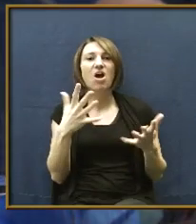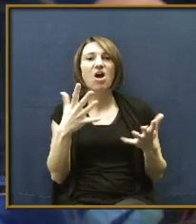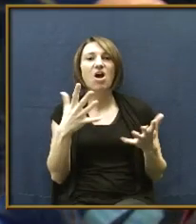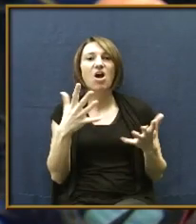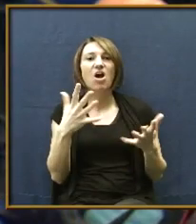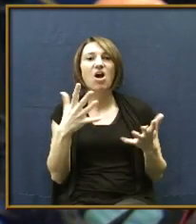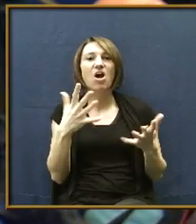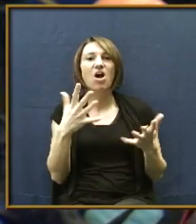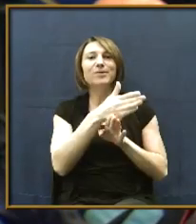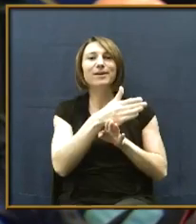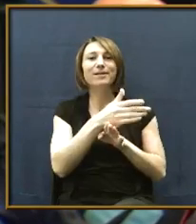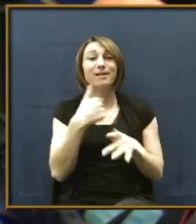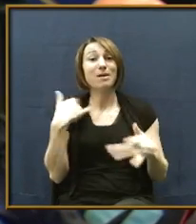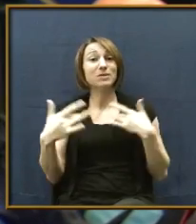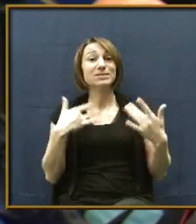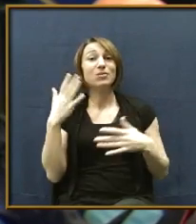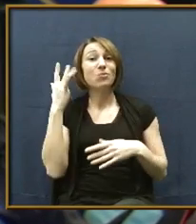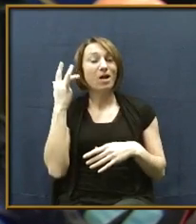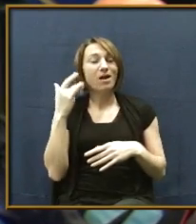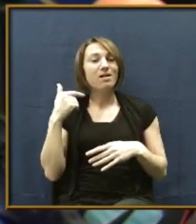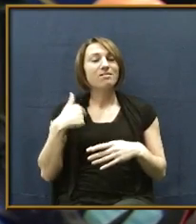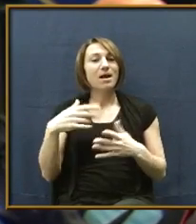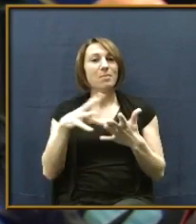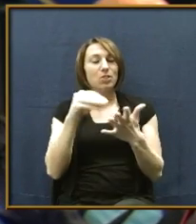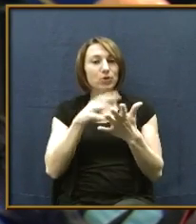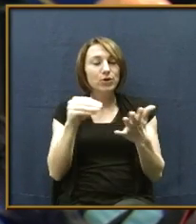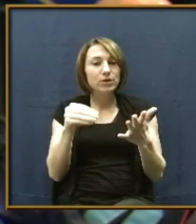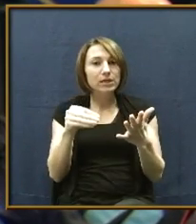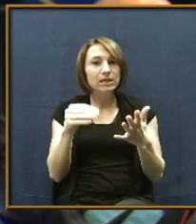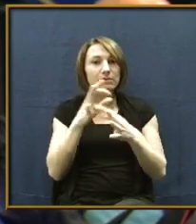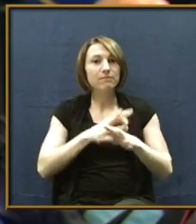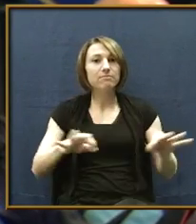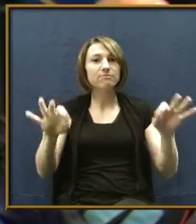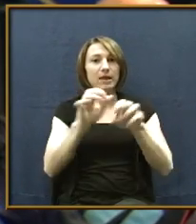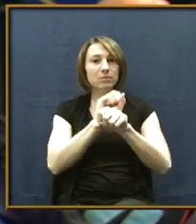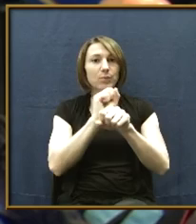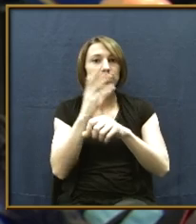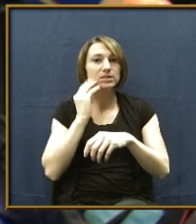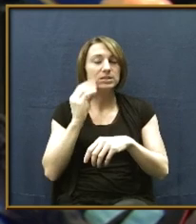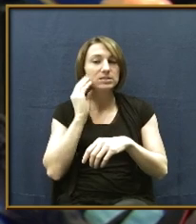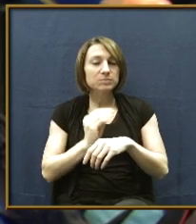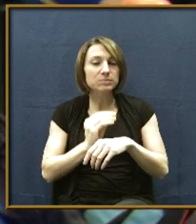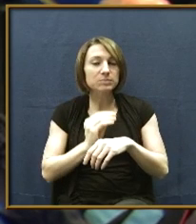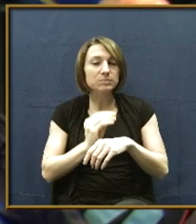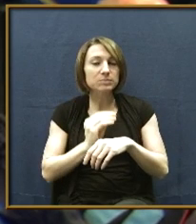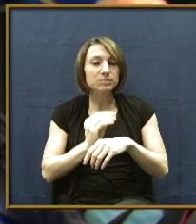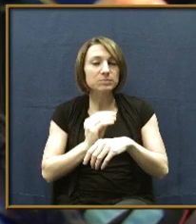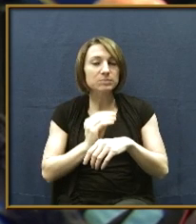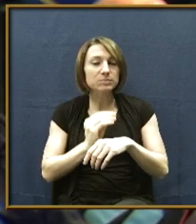was gaining valuable experience auditing banks, school districts, and